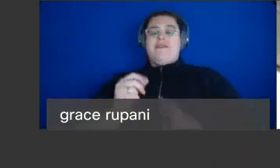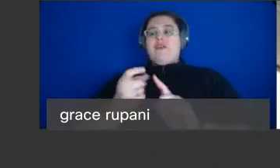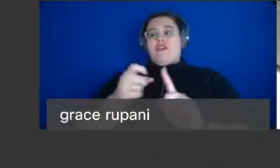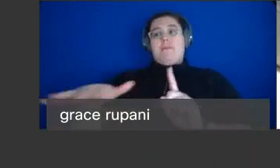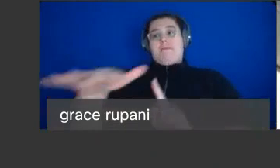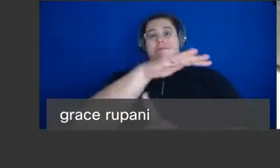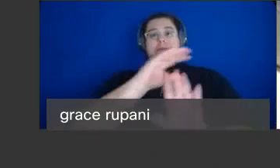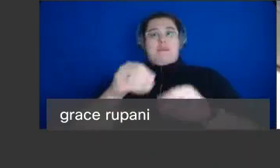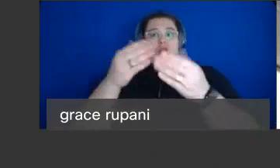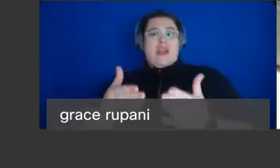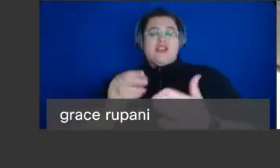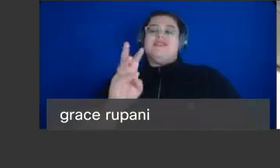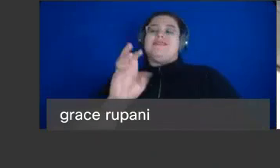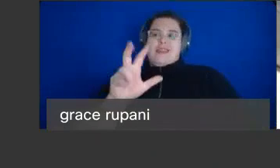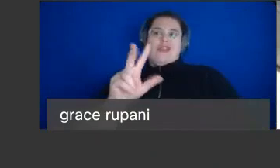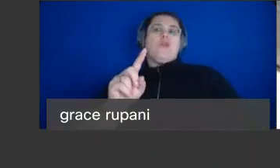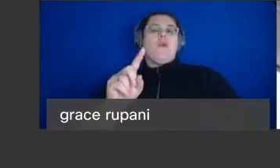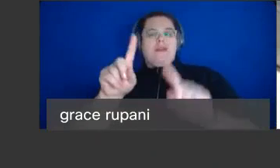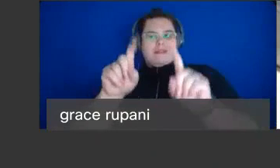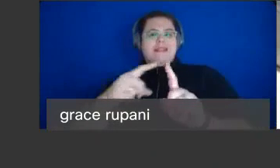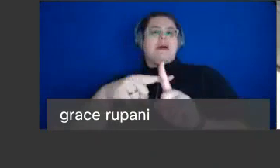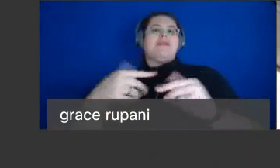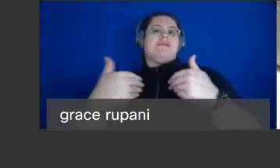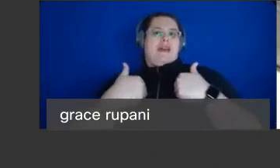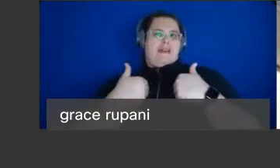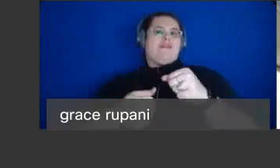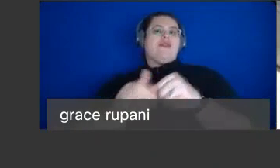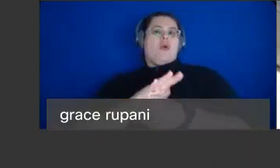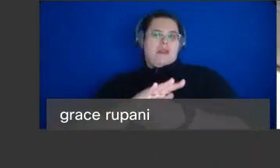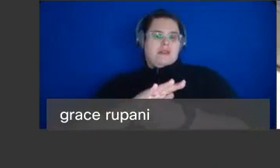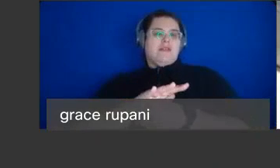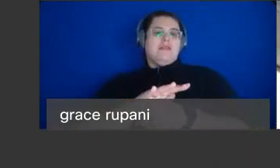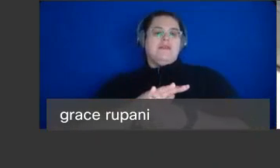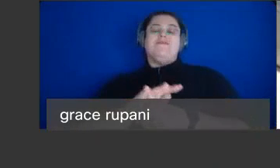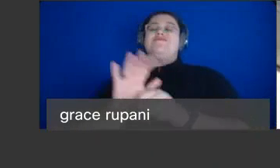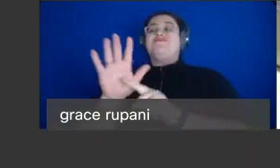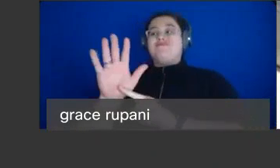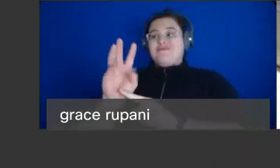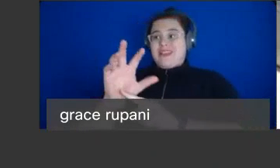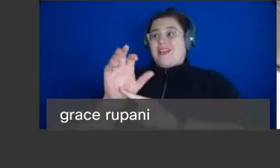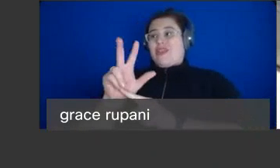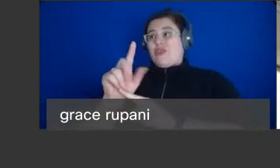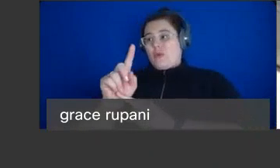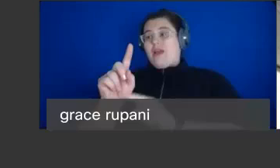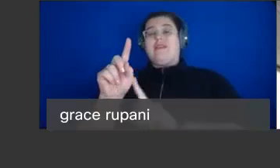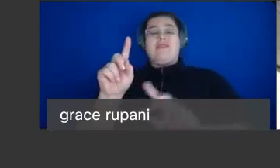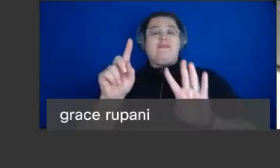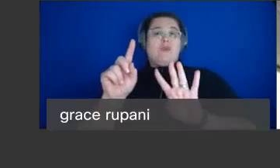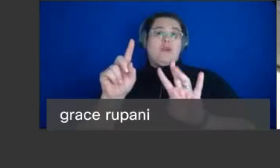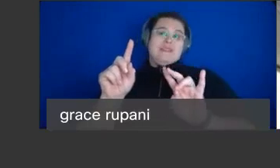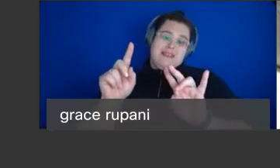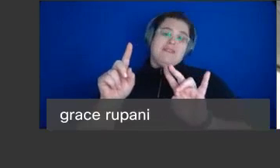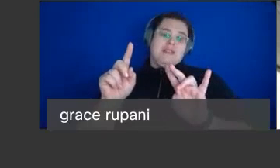COVID. 47 of these staff have worked for more than one provider, and 10 of those,